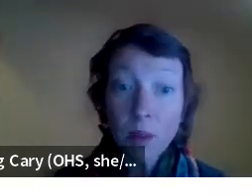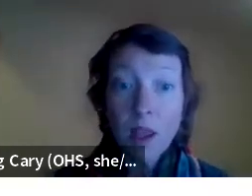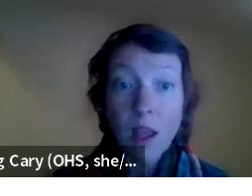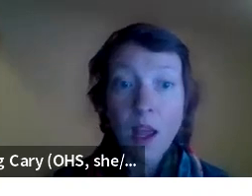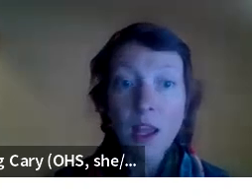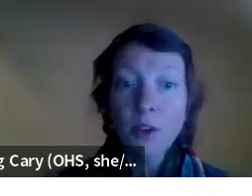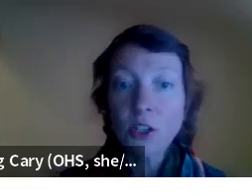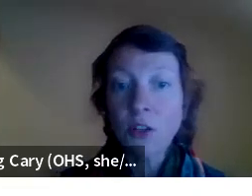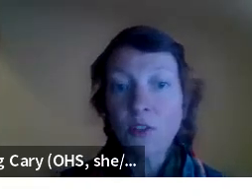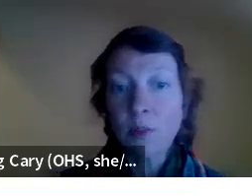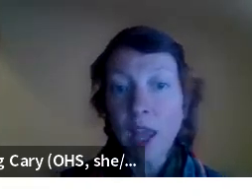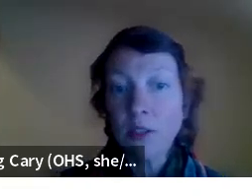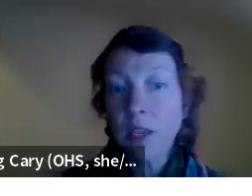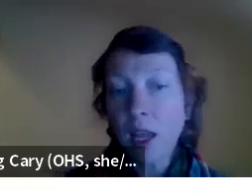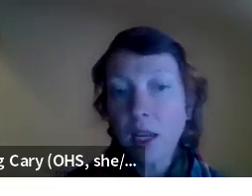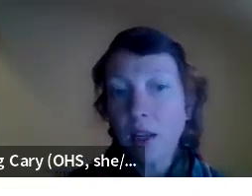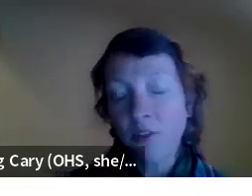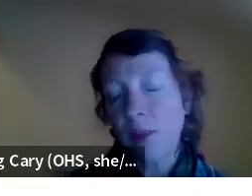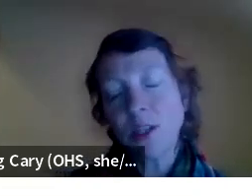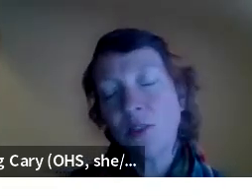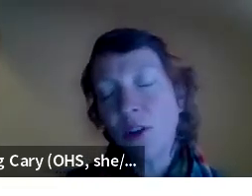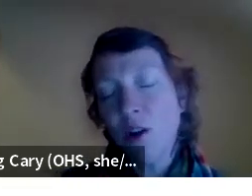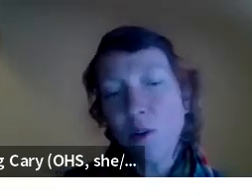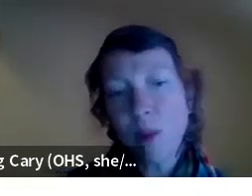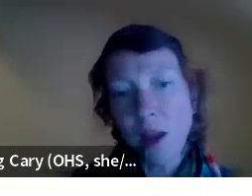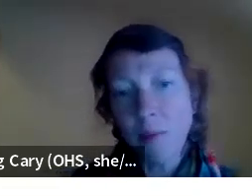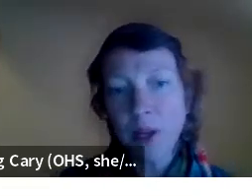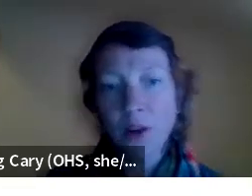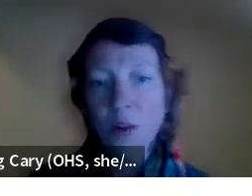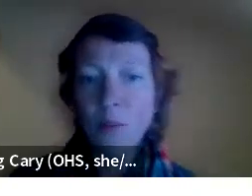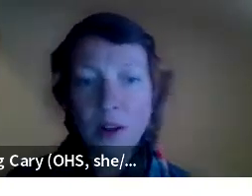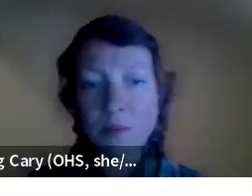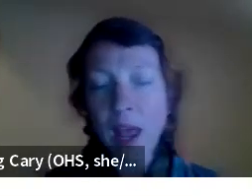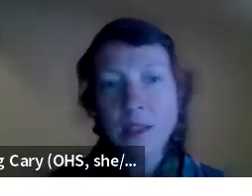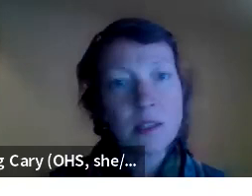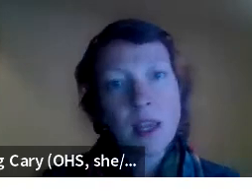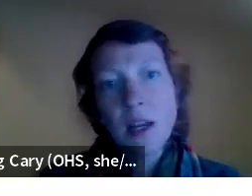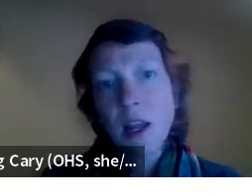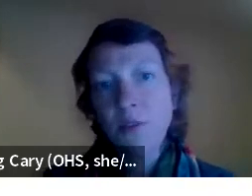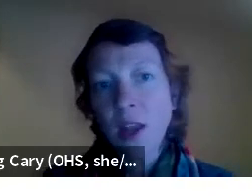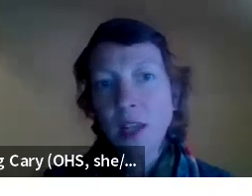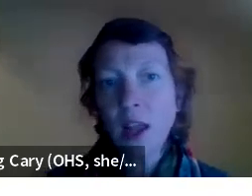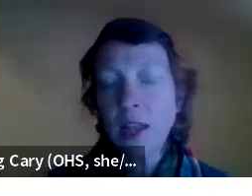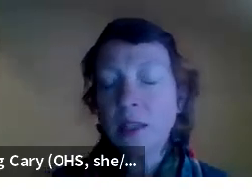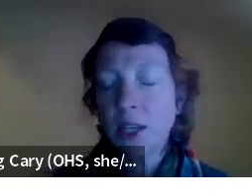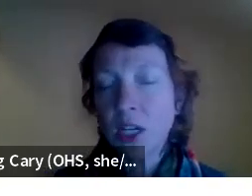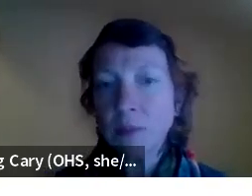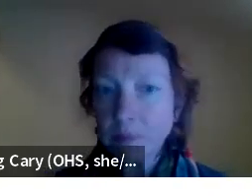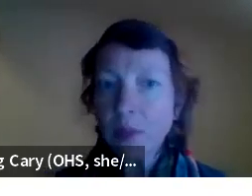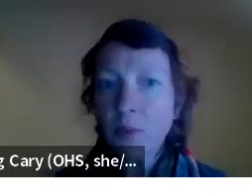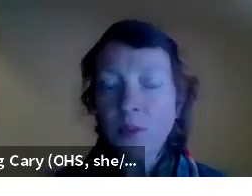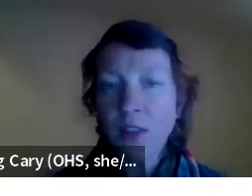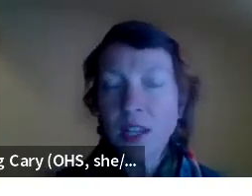home, if there are children from outside of your home, but your home wears masks, then a 5-day